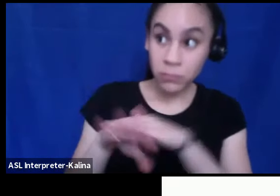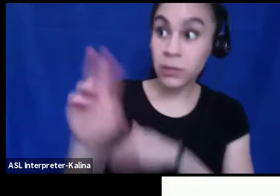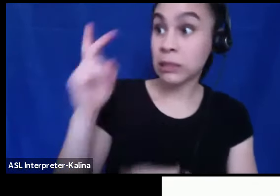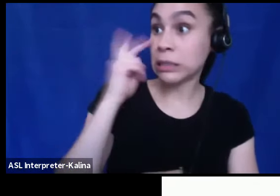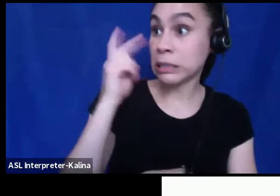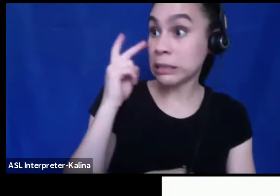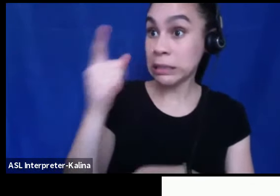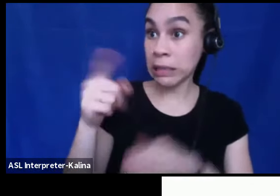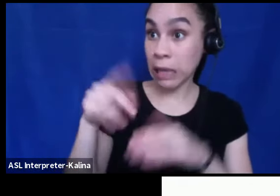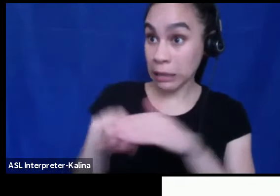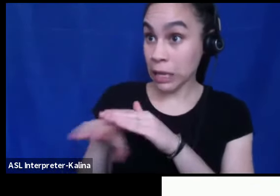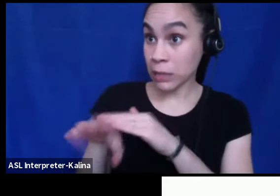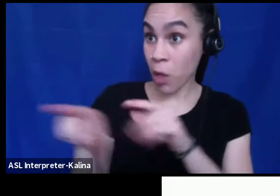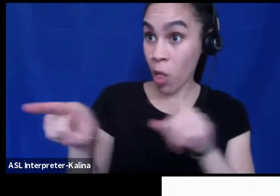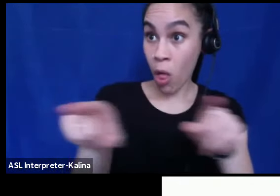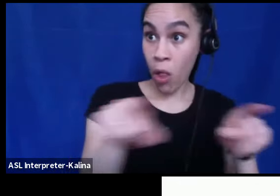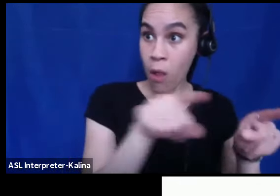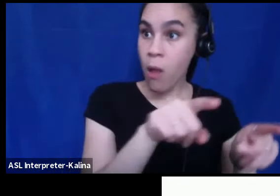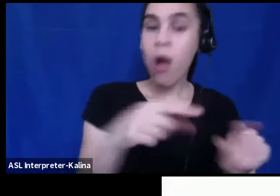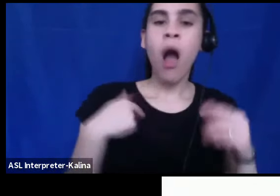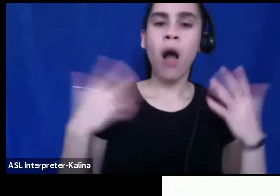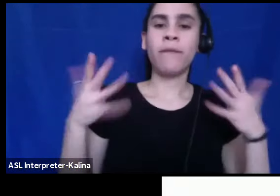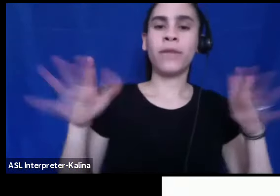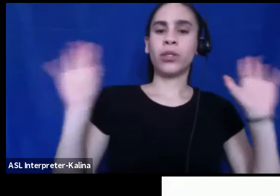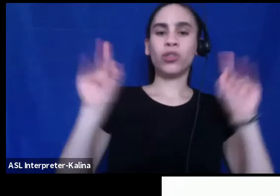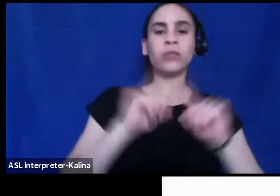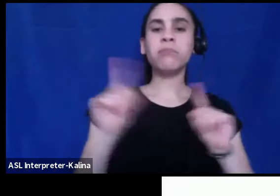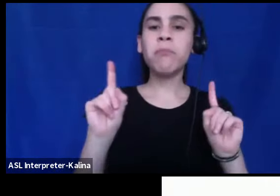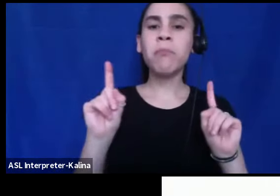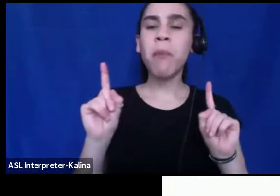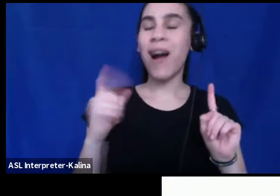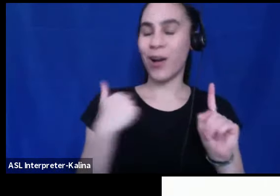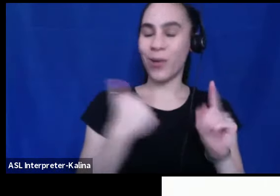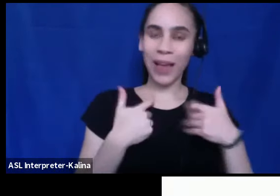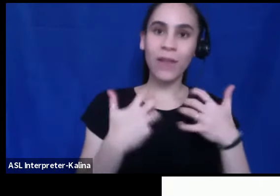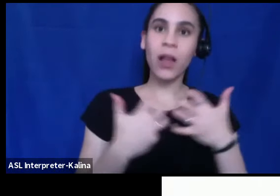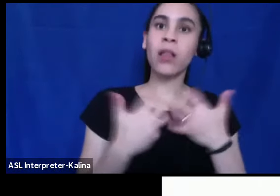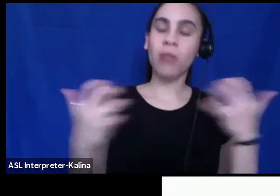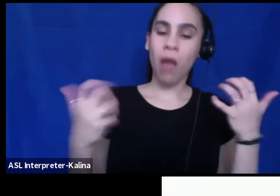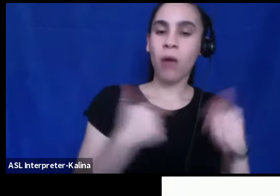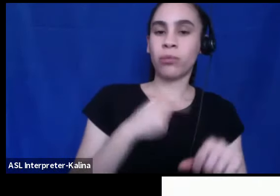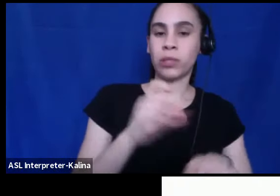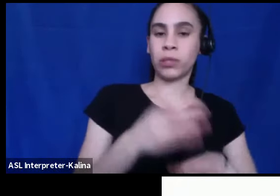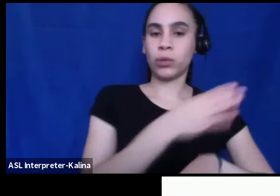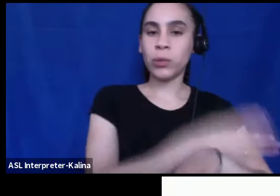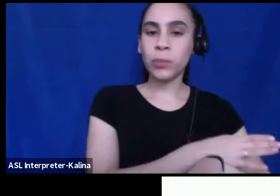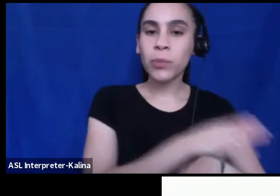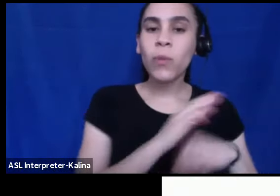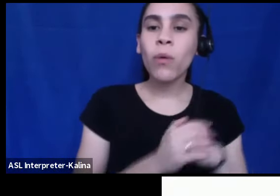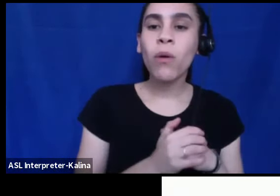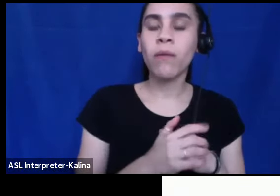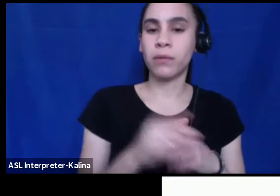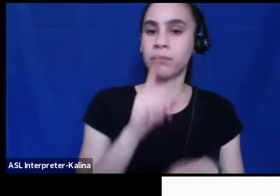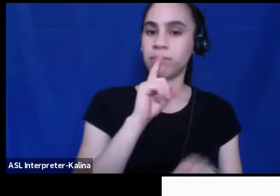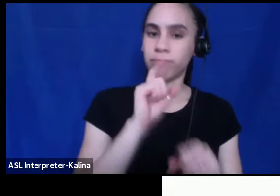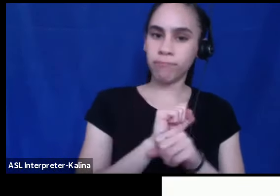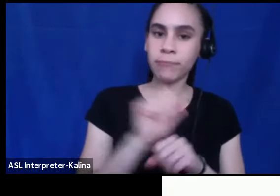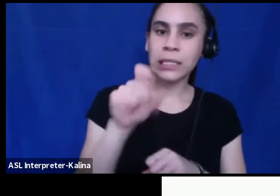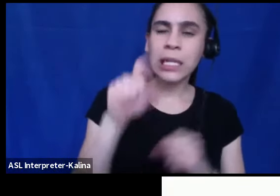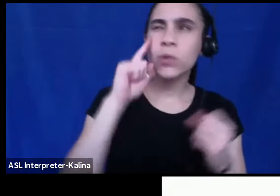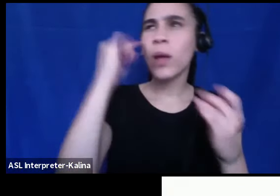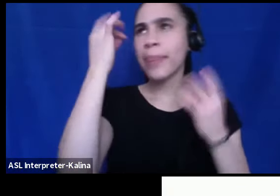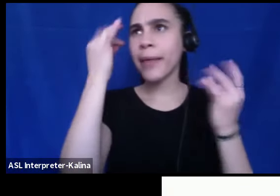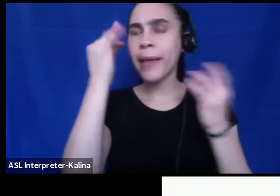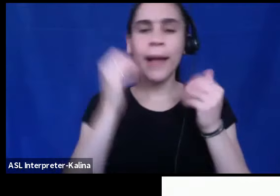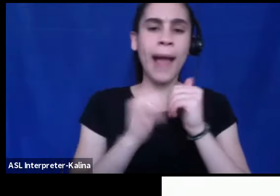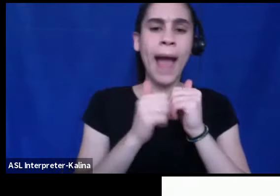great. My work is done, but we have a lot of work to do. we really need to start thinking about how do we make